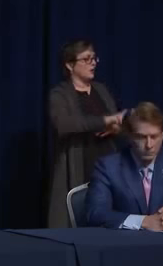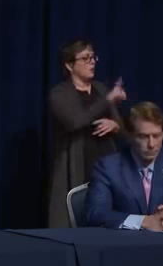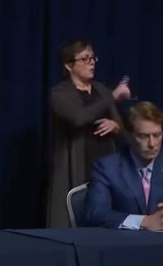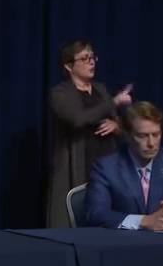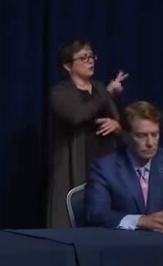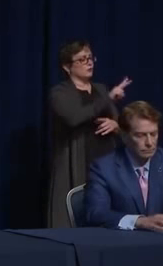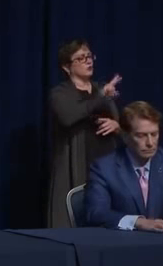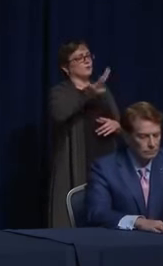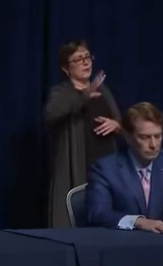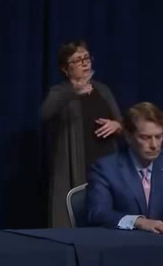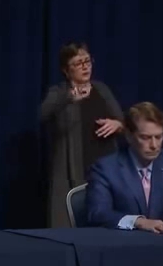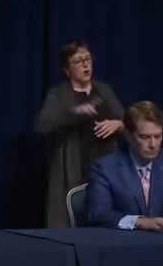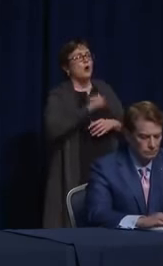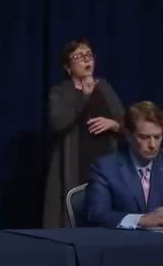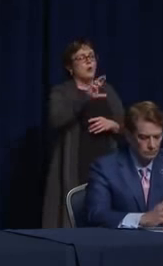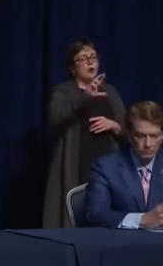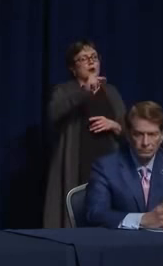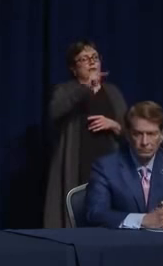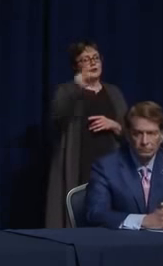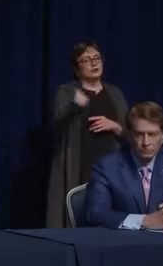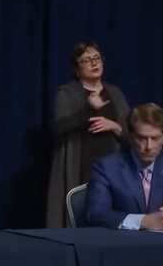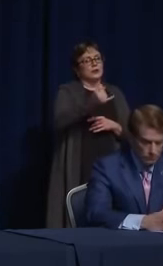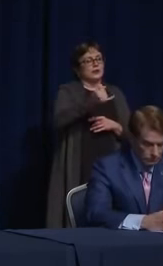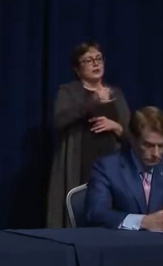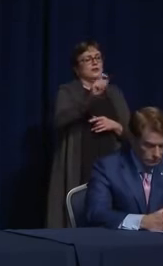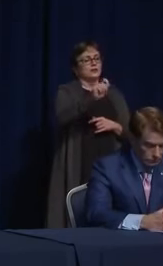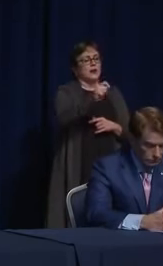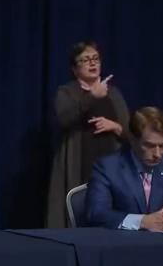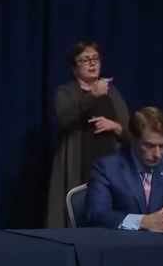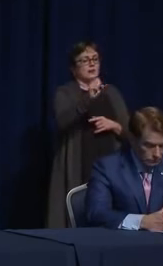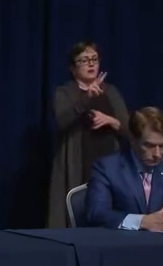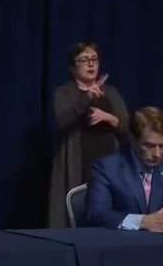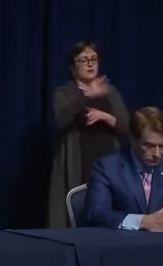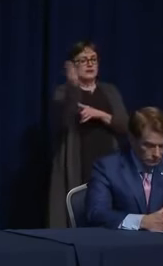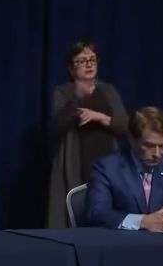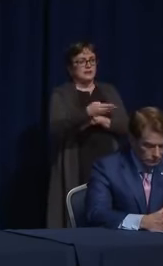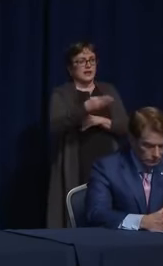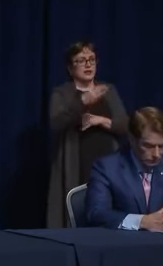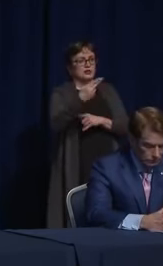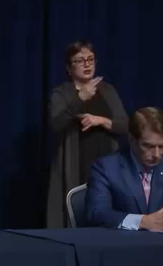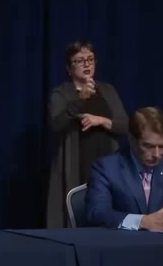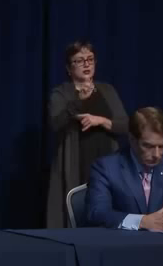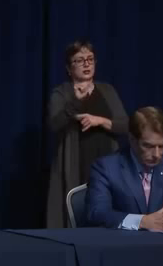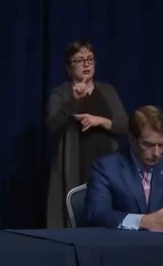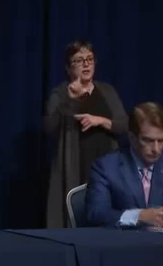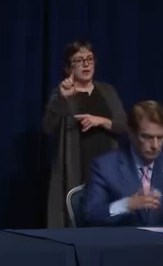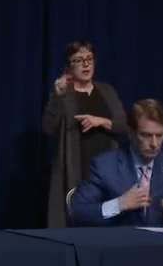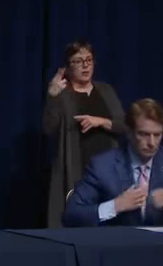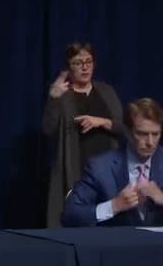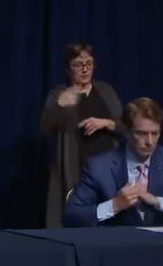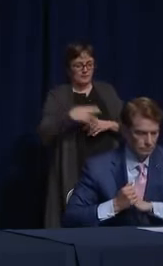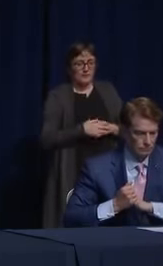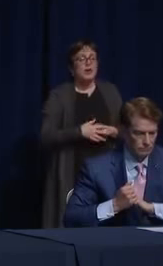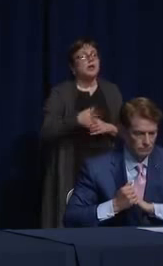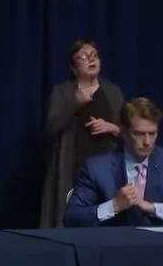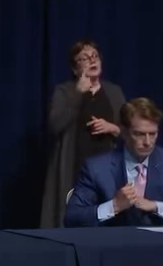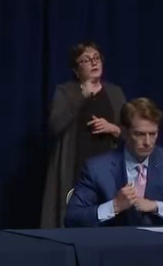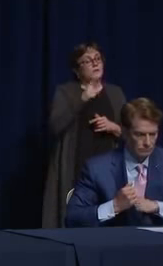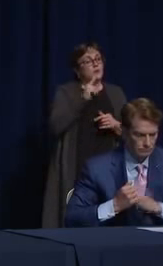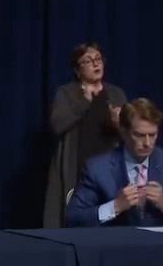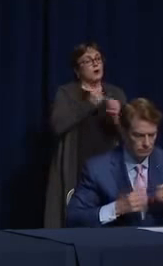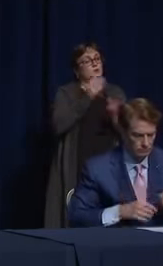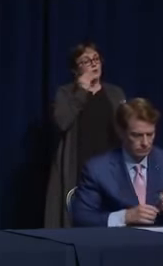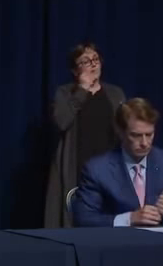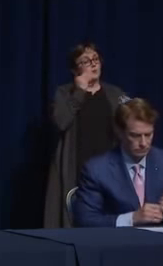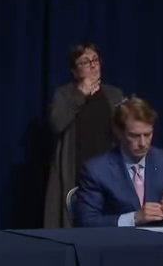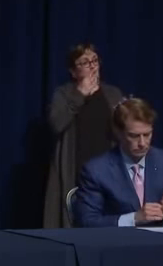211-1-800-962-1253 or nj.gov/health. To receive updates by text, please text NJ